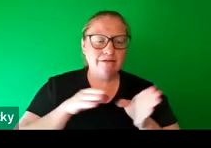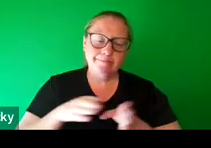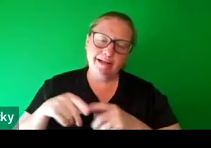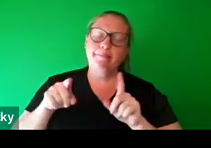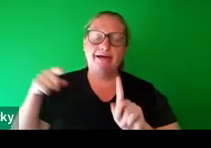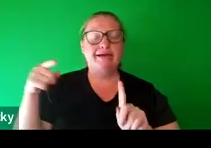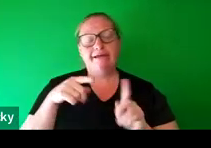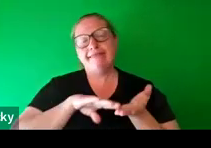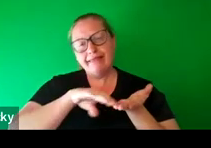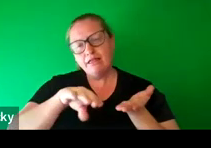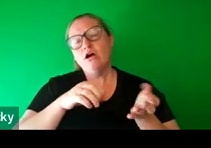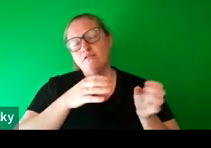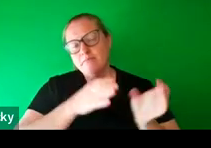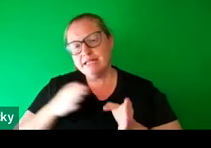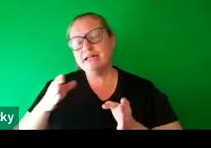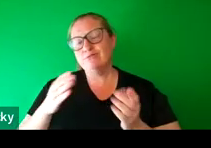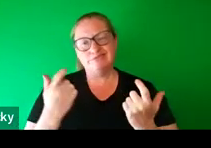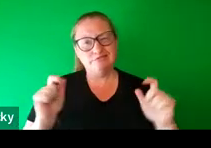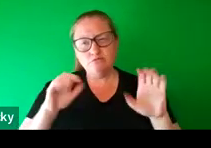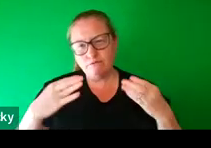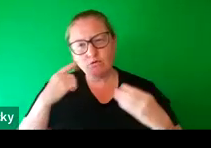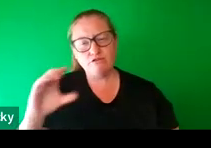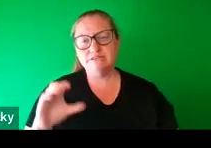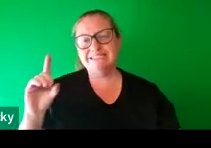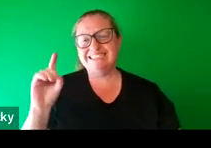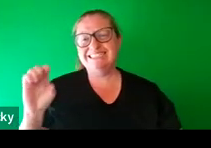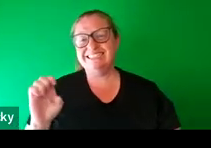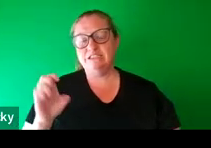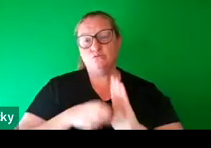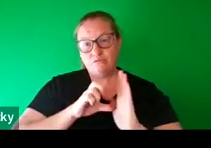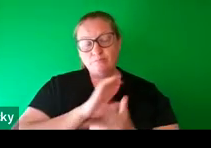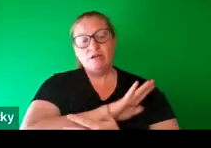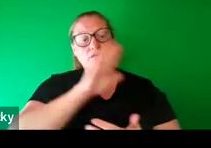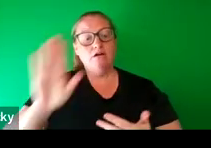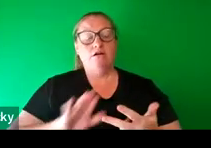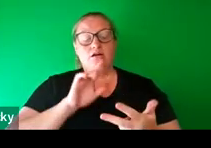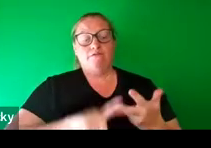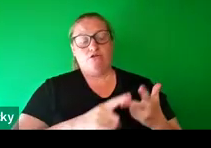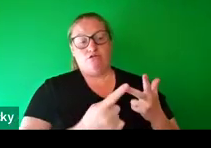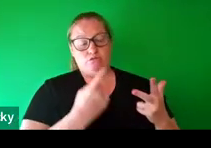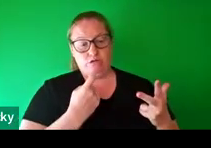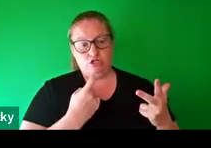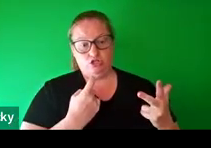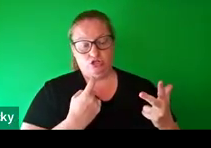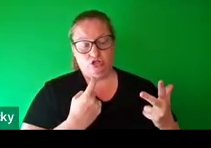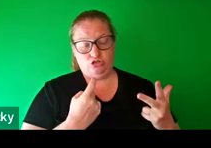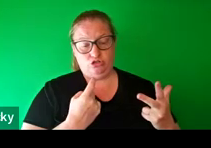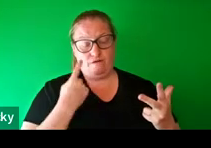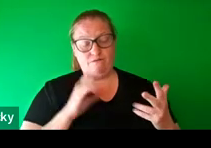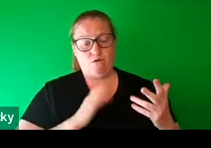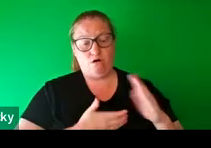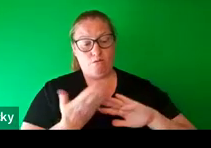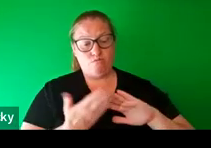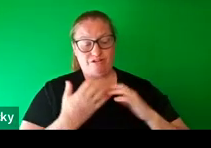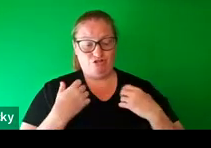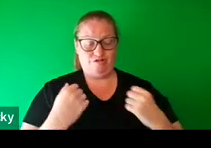big focus of CDE's review. Then to your third point, I mean, for our operational health,